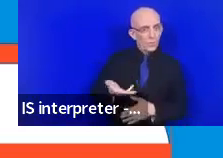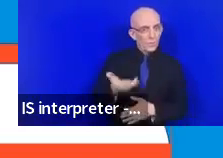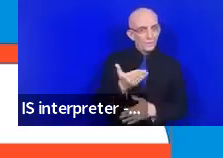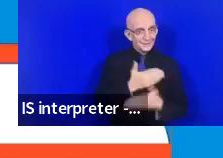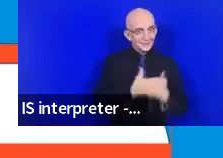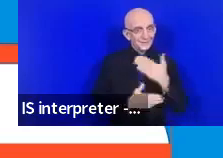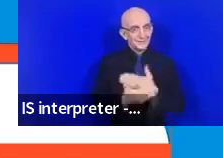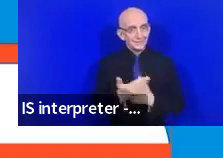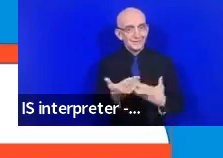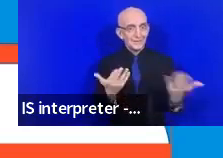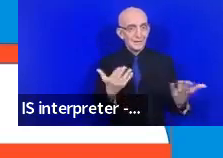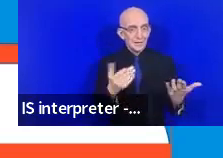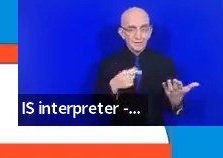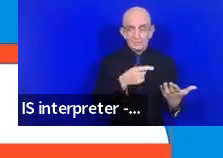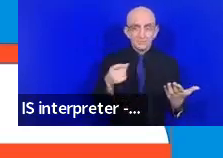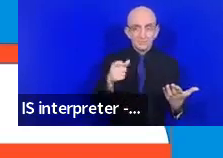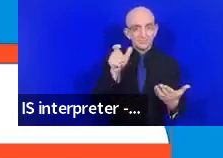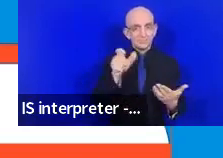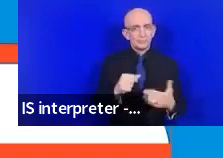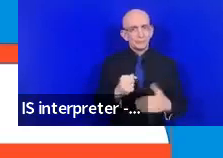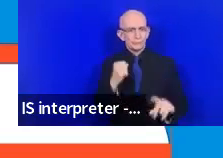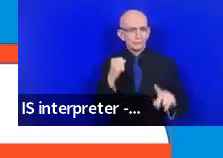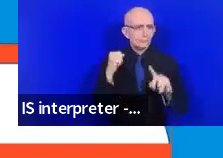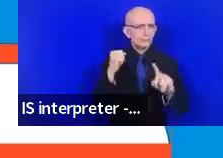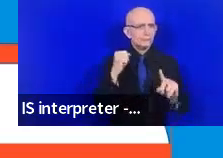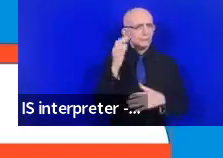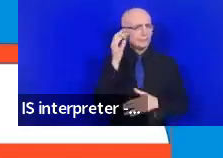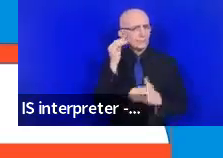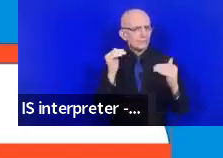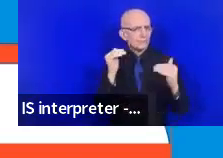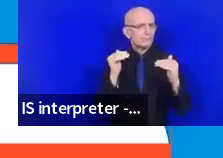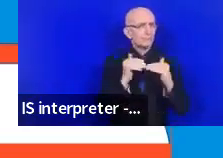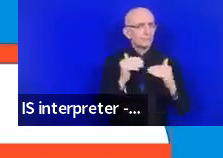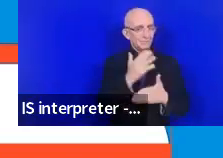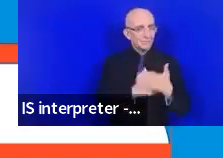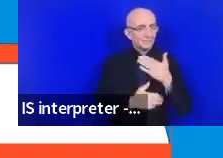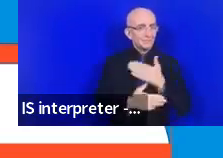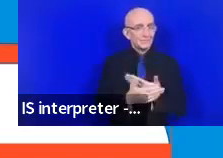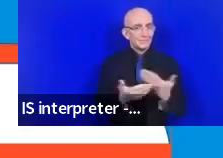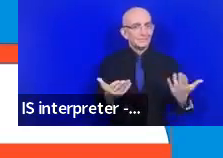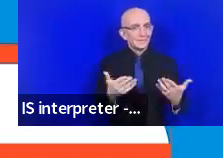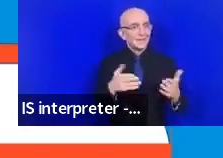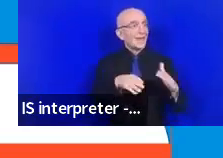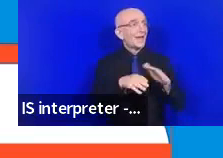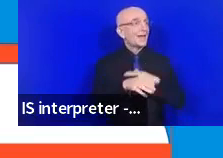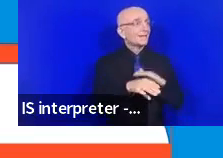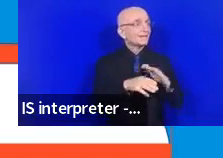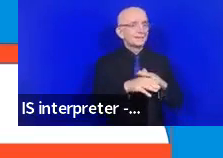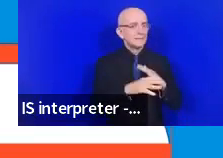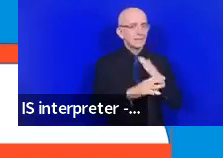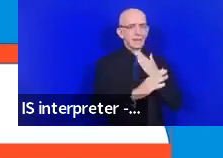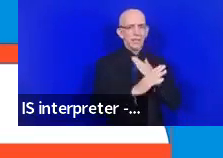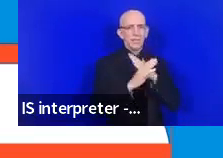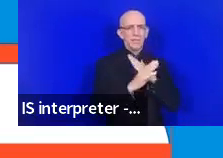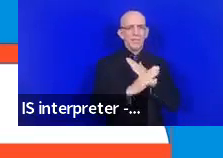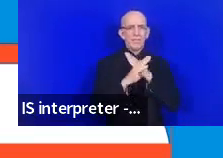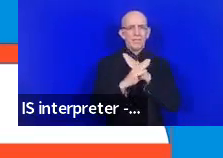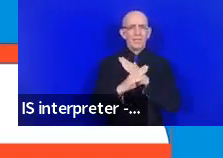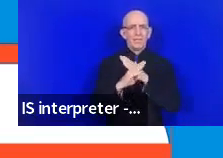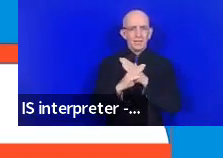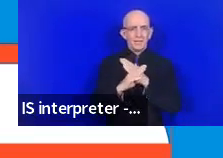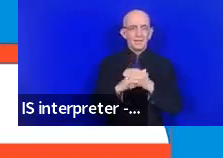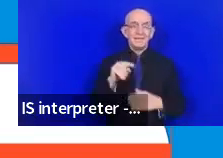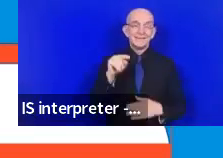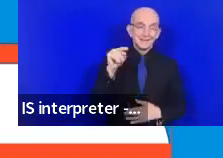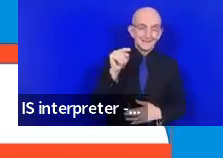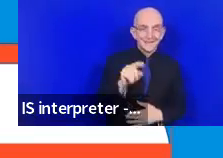accessibility. So that is the reason why the feminists with disabilities,